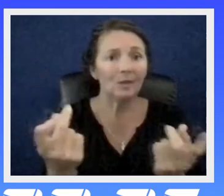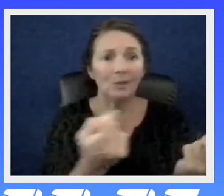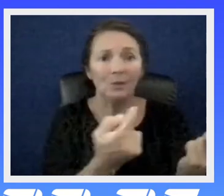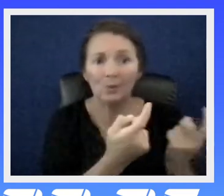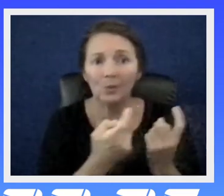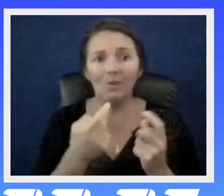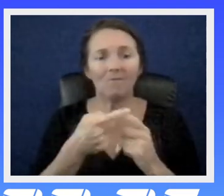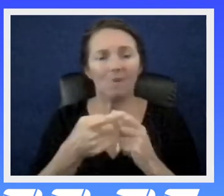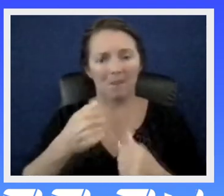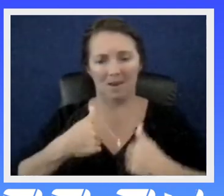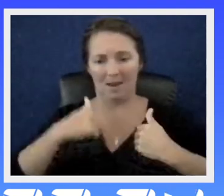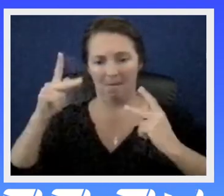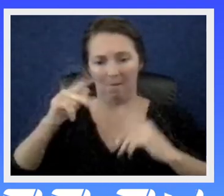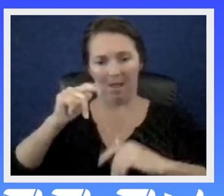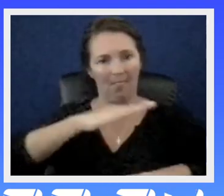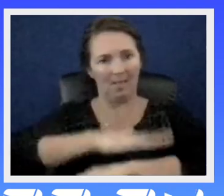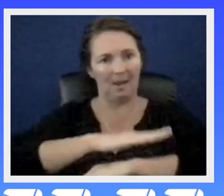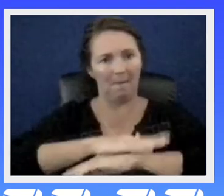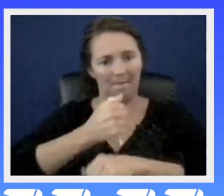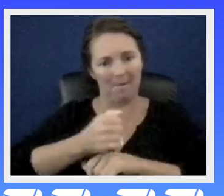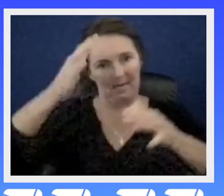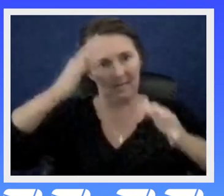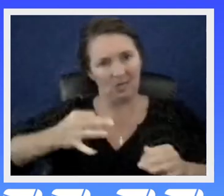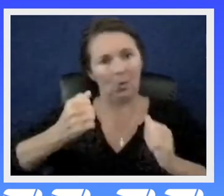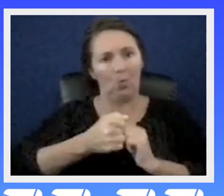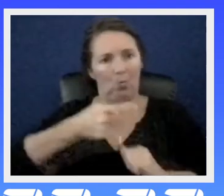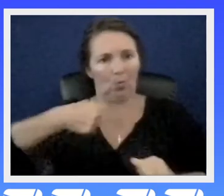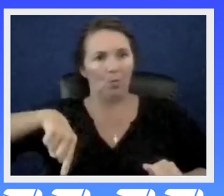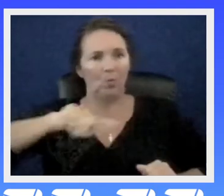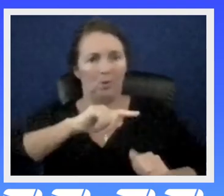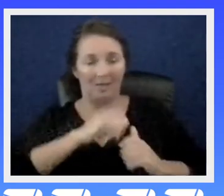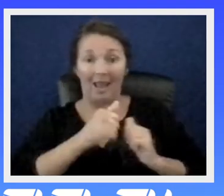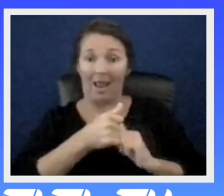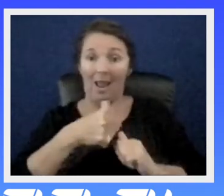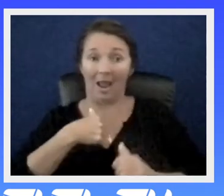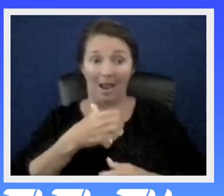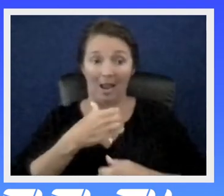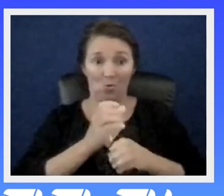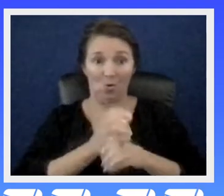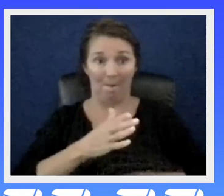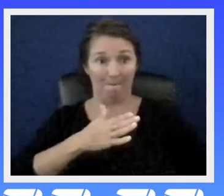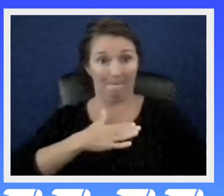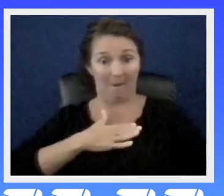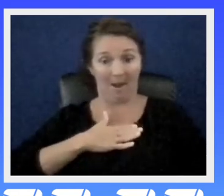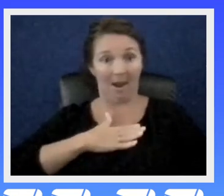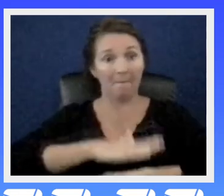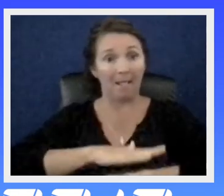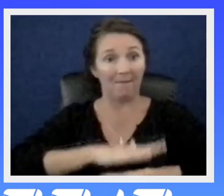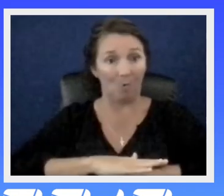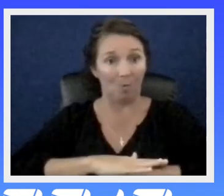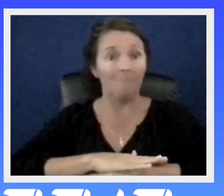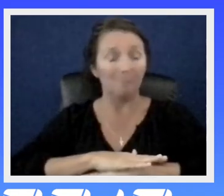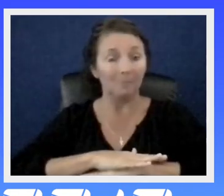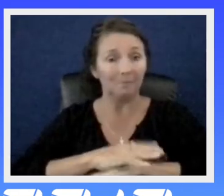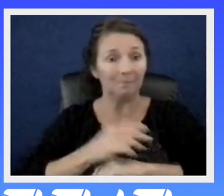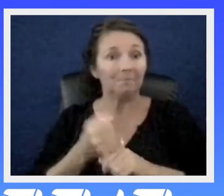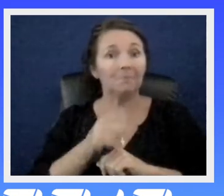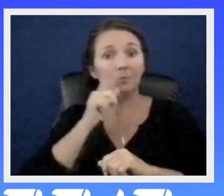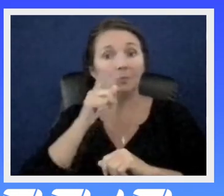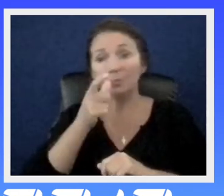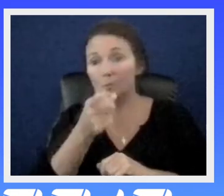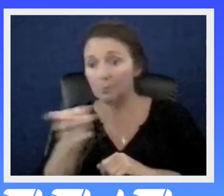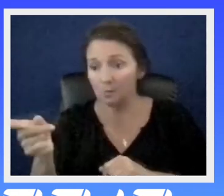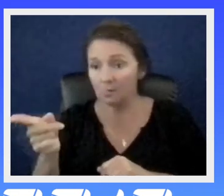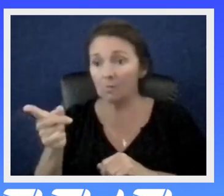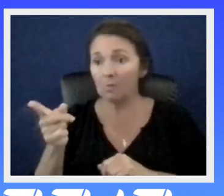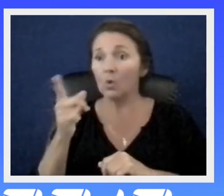table making decisions. That is how I have created my platforms, ensuring that those who are at the